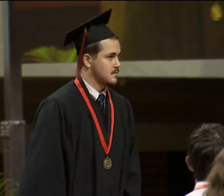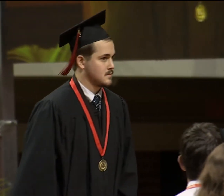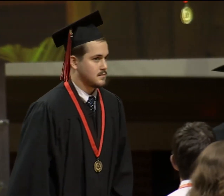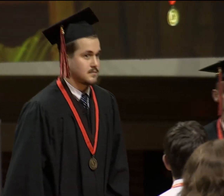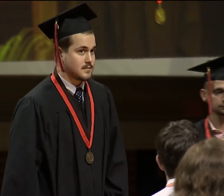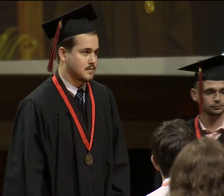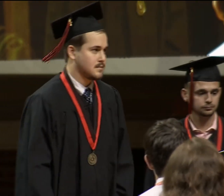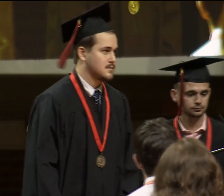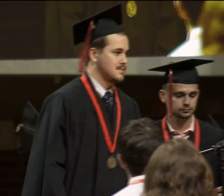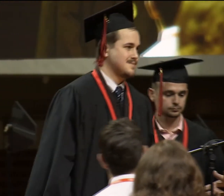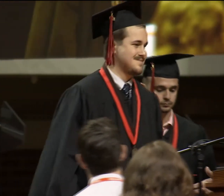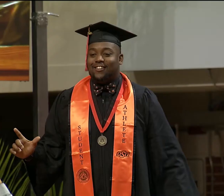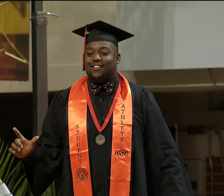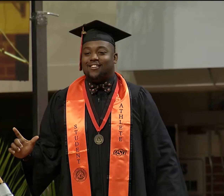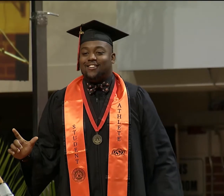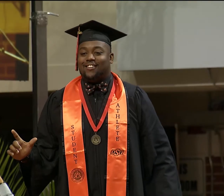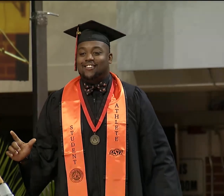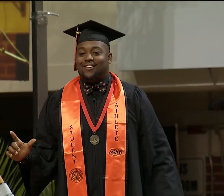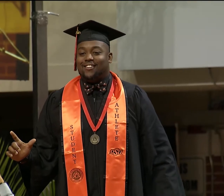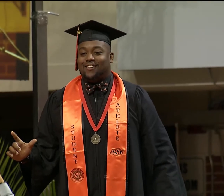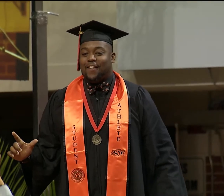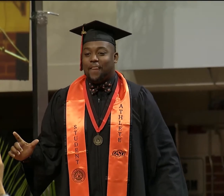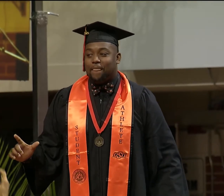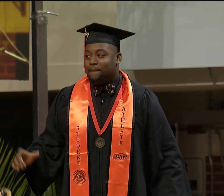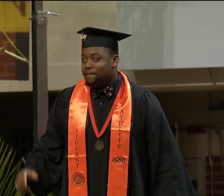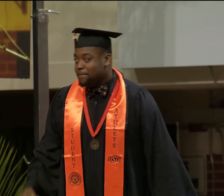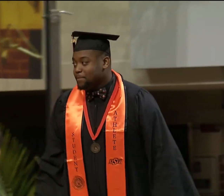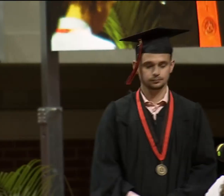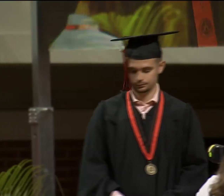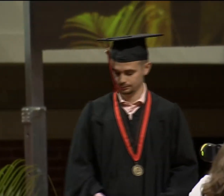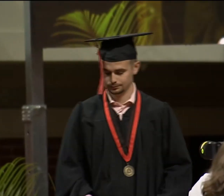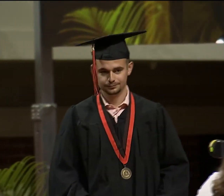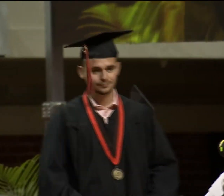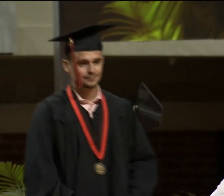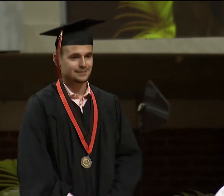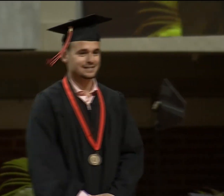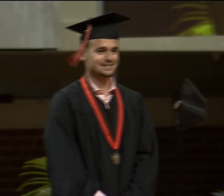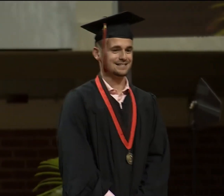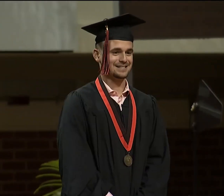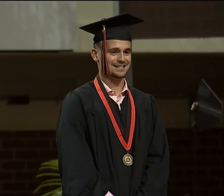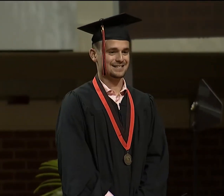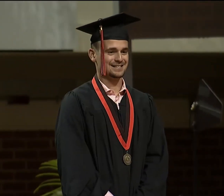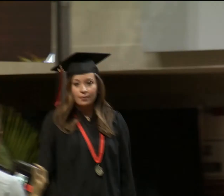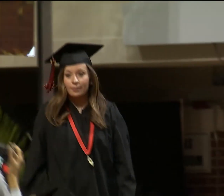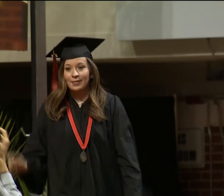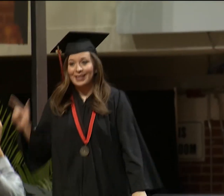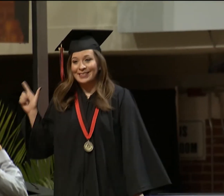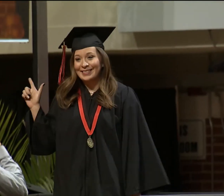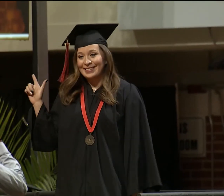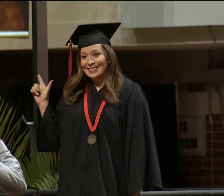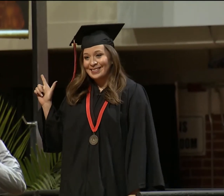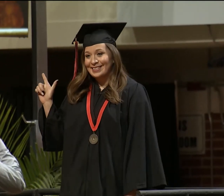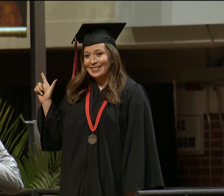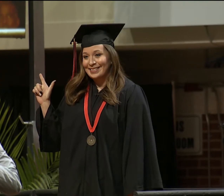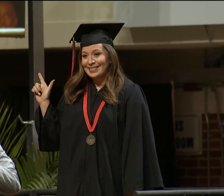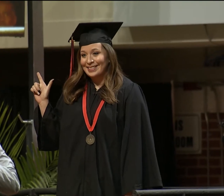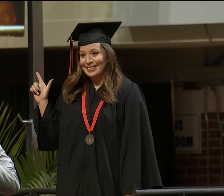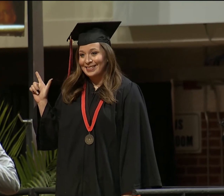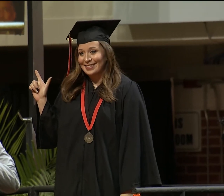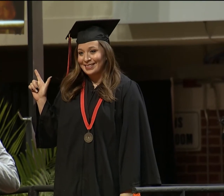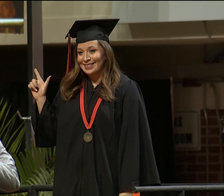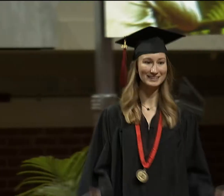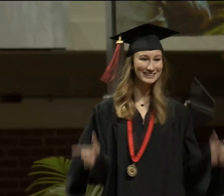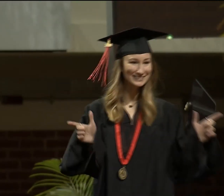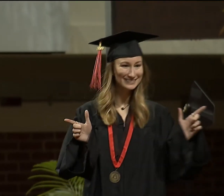Nicholas Smith. Cameron Murray. Samuel Wallach. Jennifer